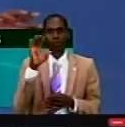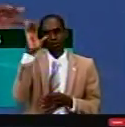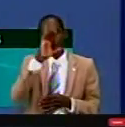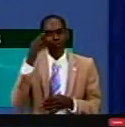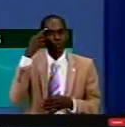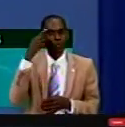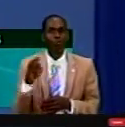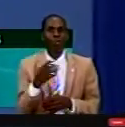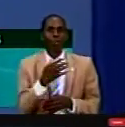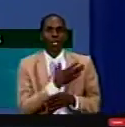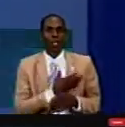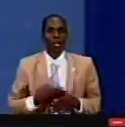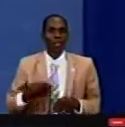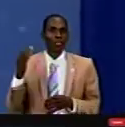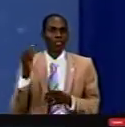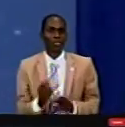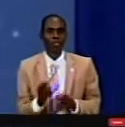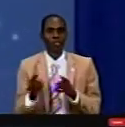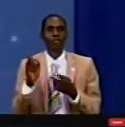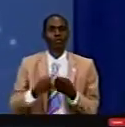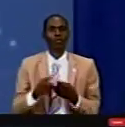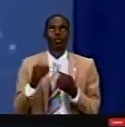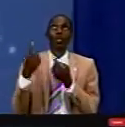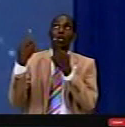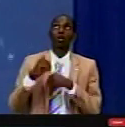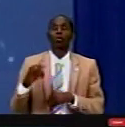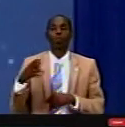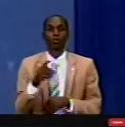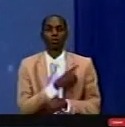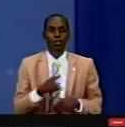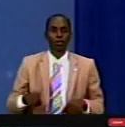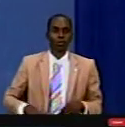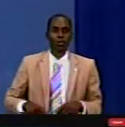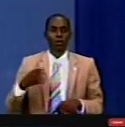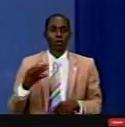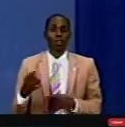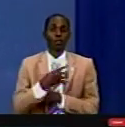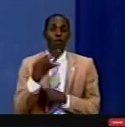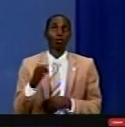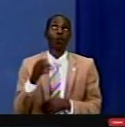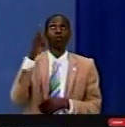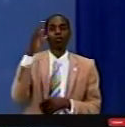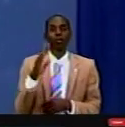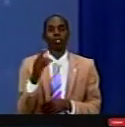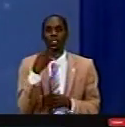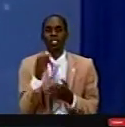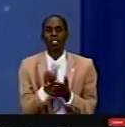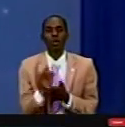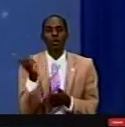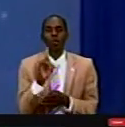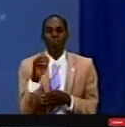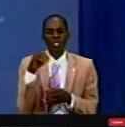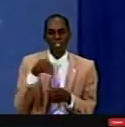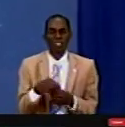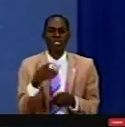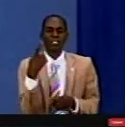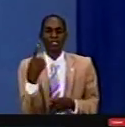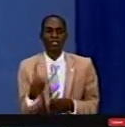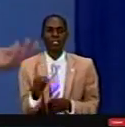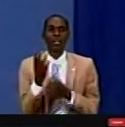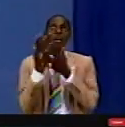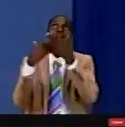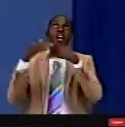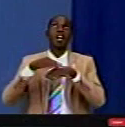the coming of the day of God it says wearing the wearing the heavens being